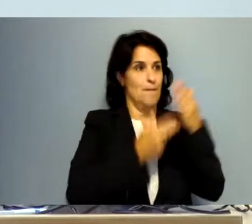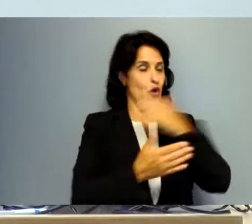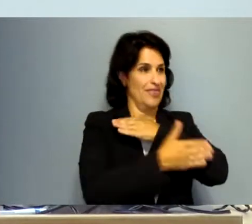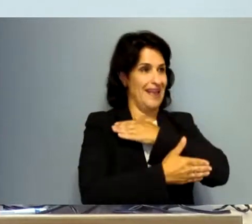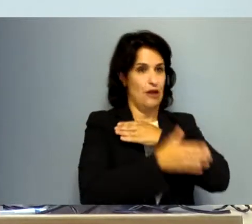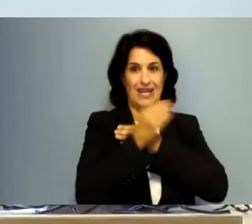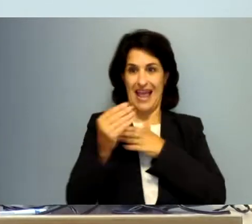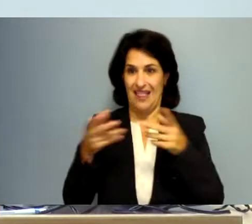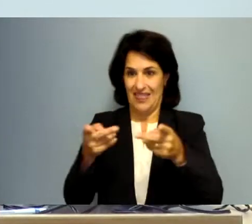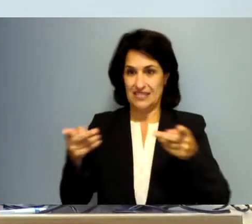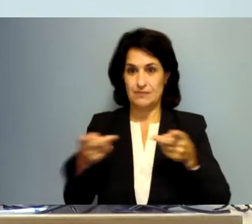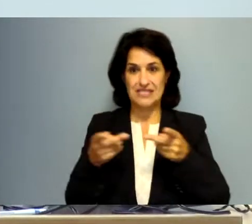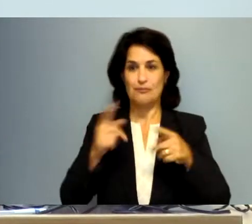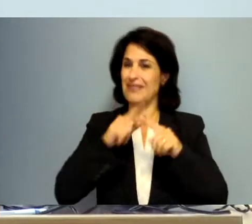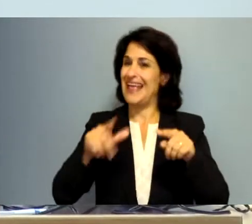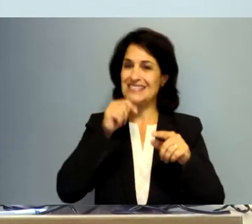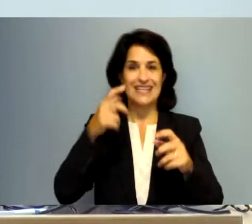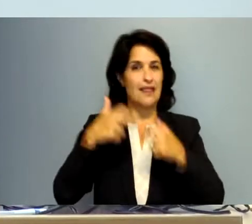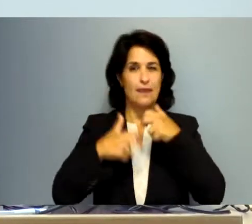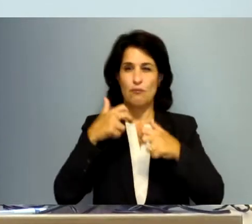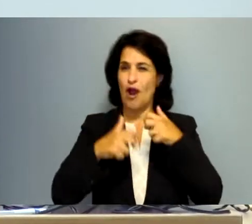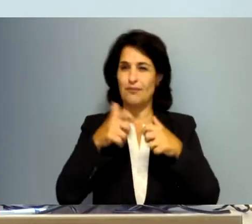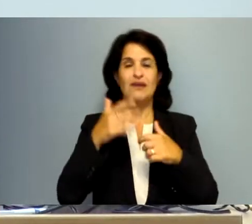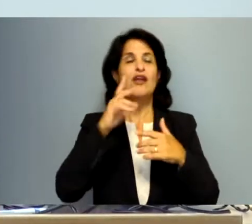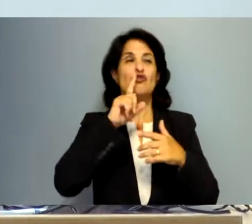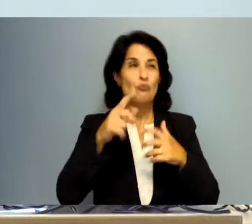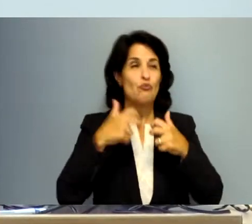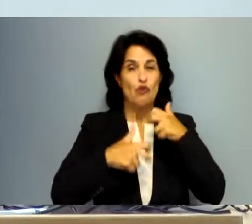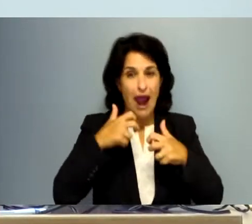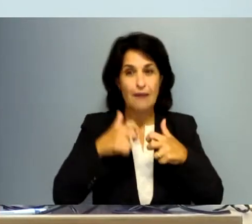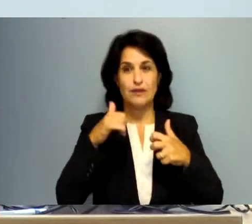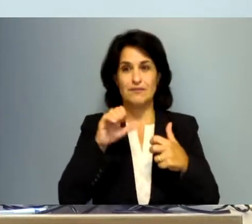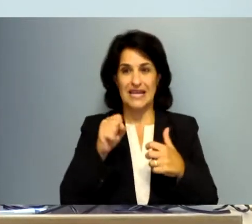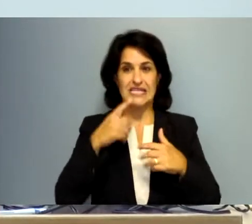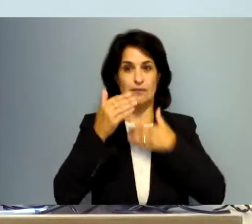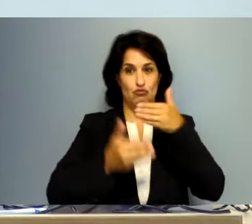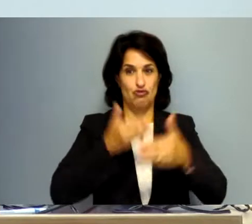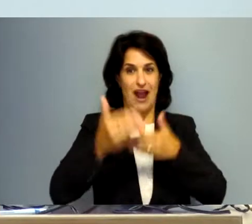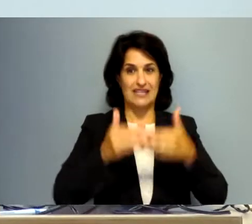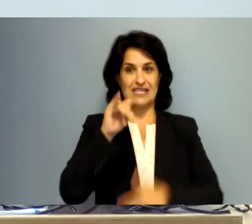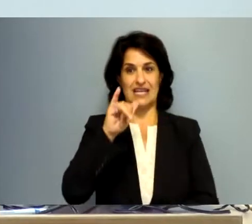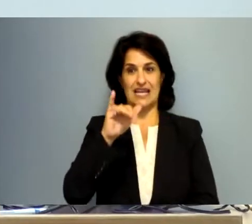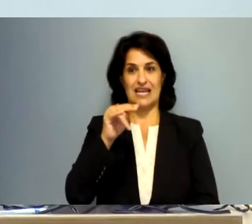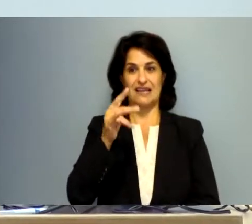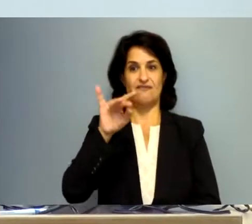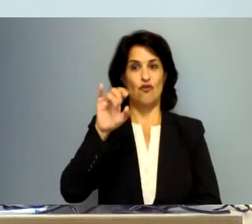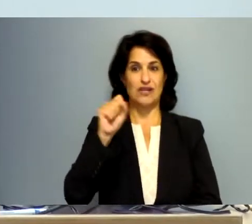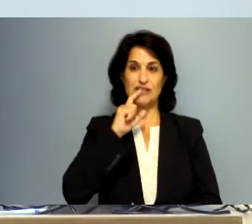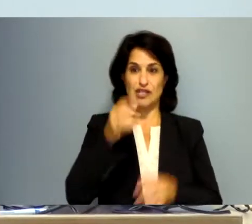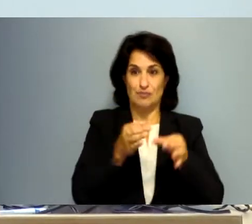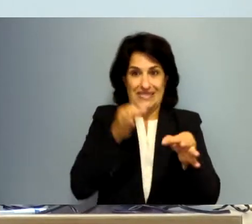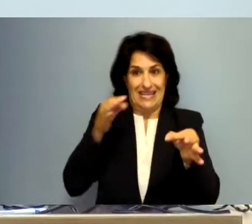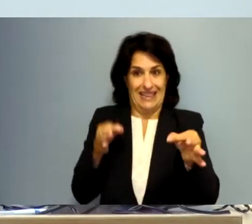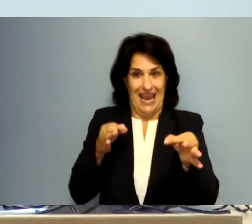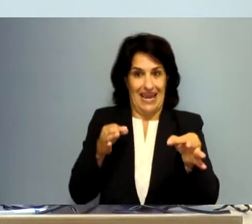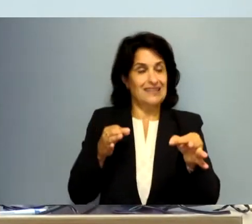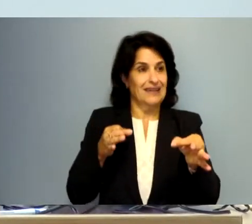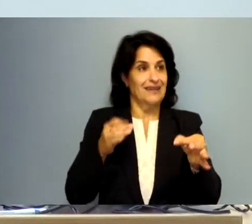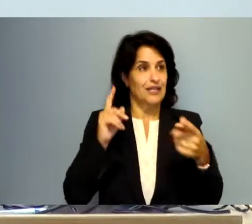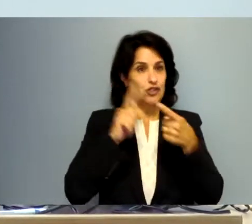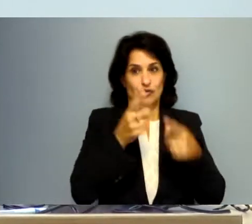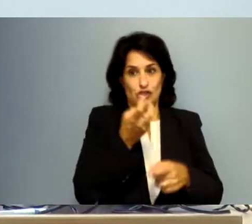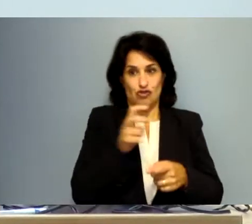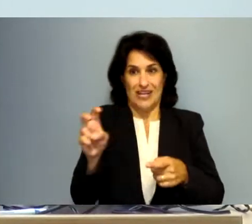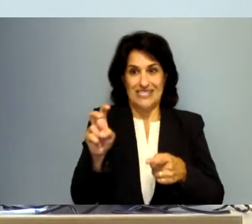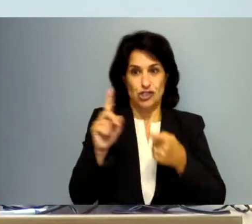issue. The issue is processing those invoices. It's been delayed since the very transition to the county with getting invoices